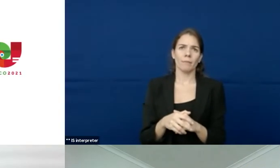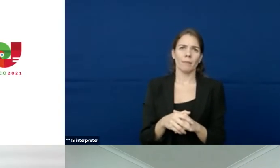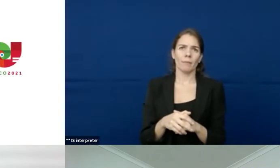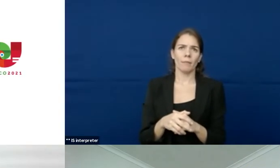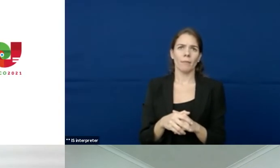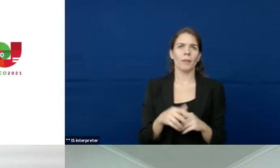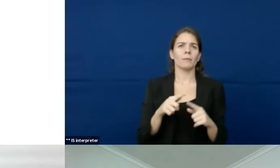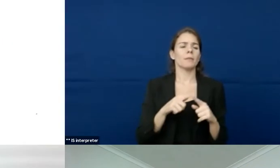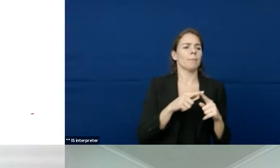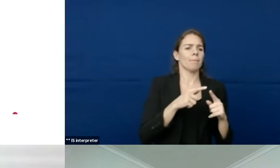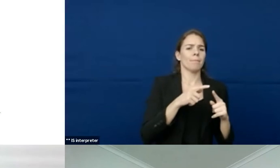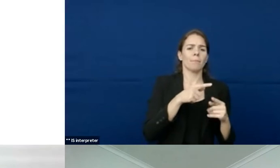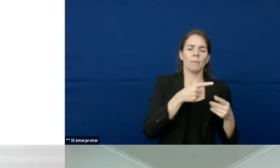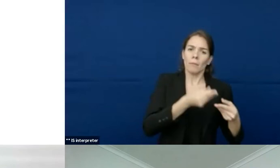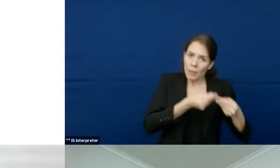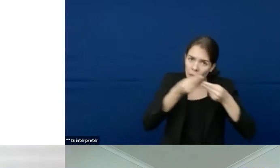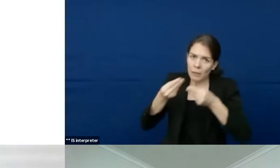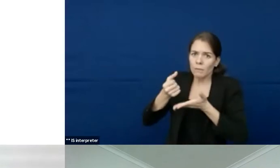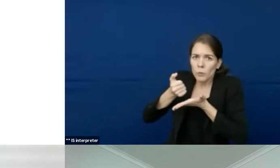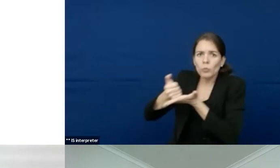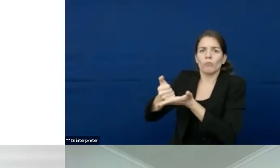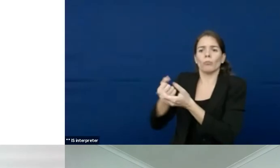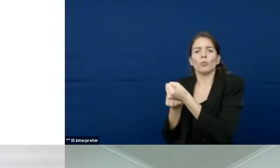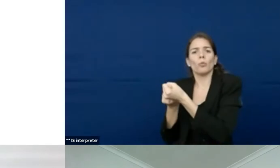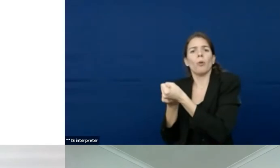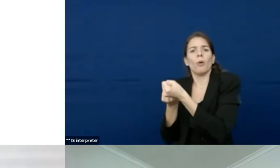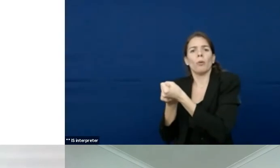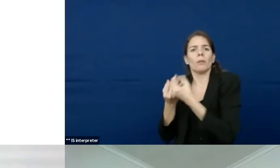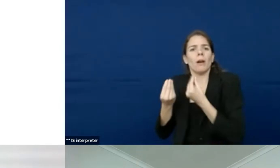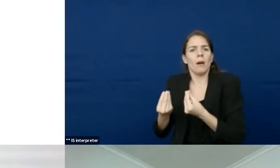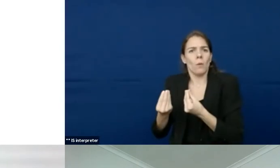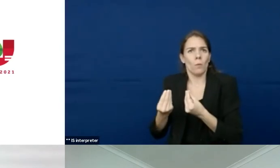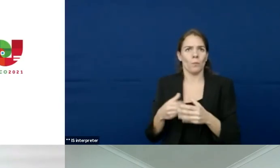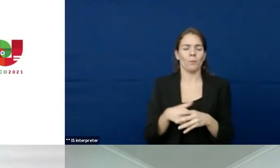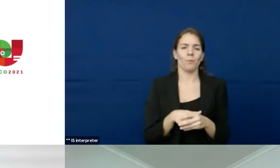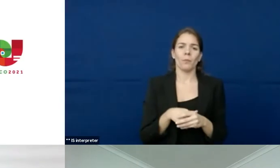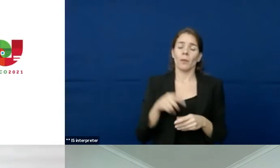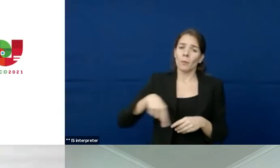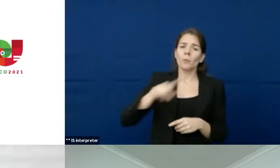critical role of the health sector that in May 2016, the